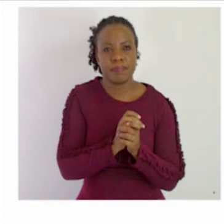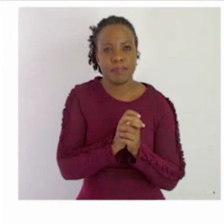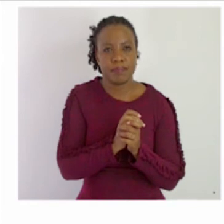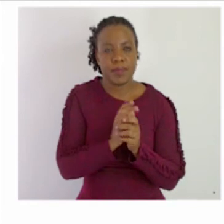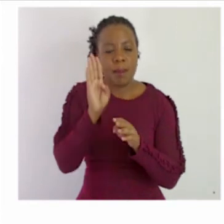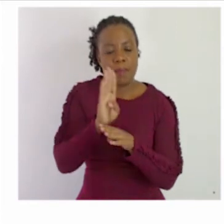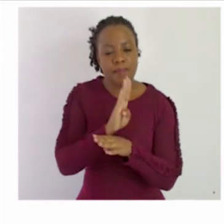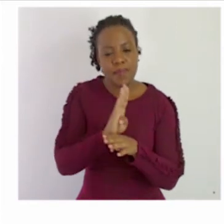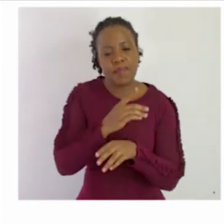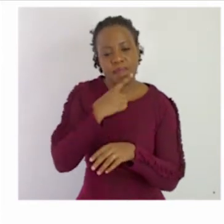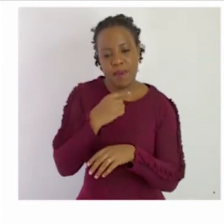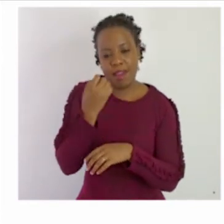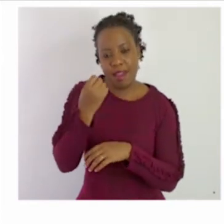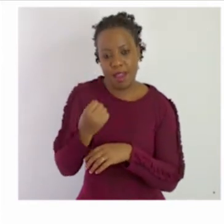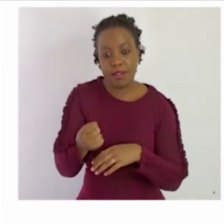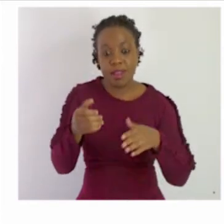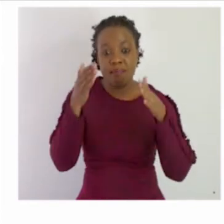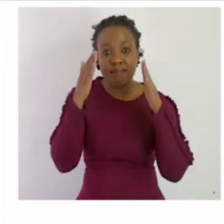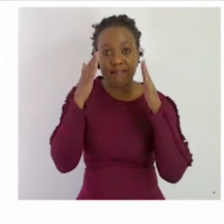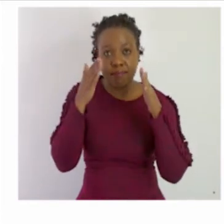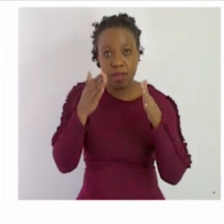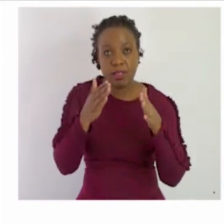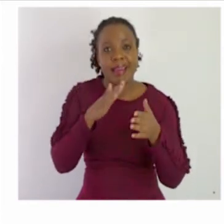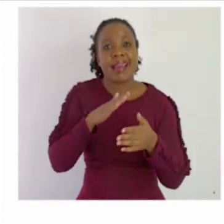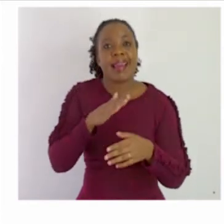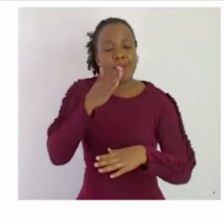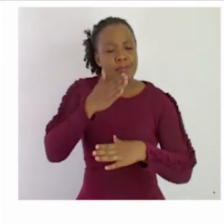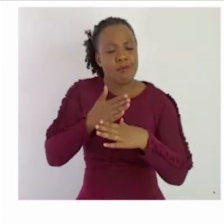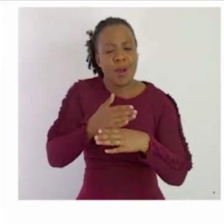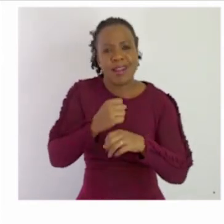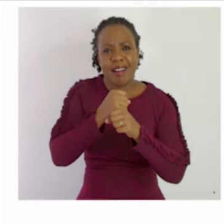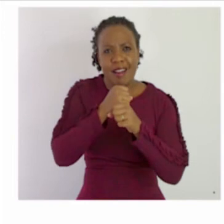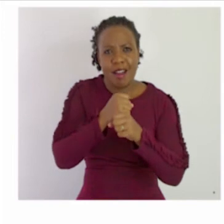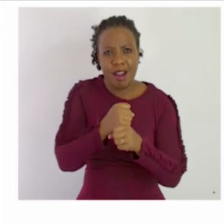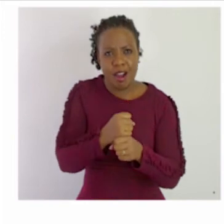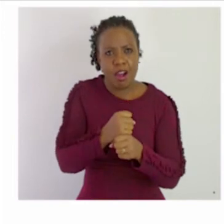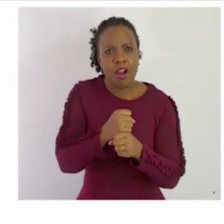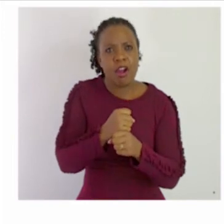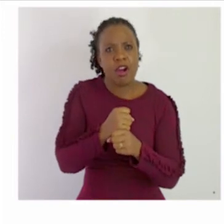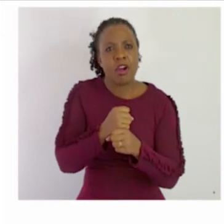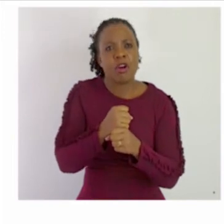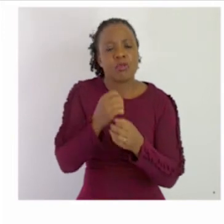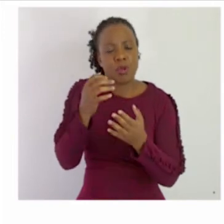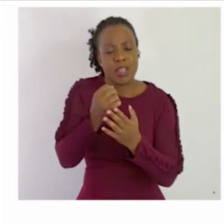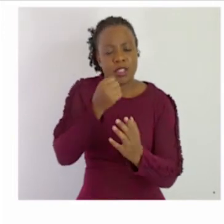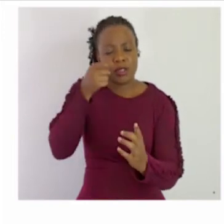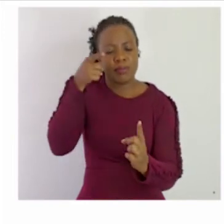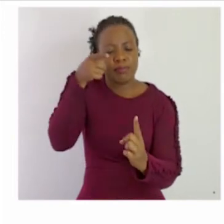the businessman has ambition and works hard to achieve his